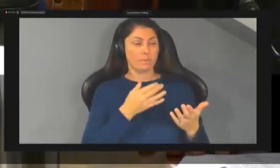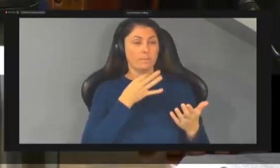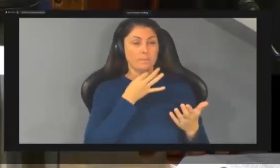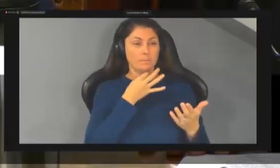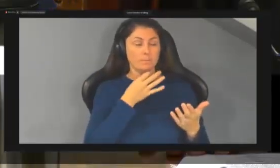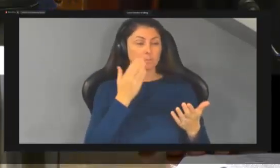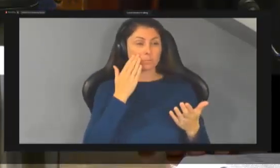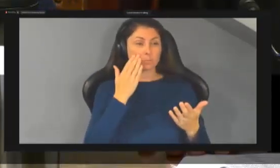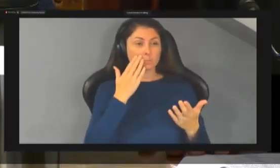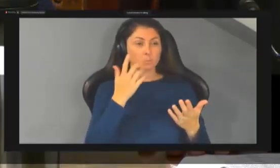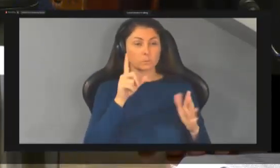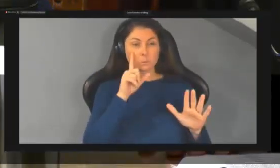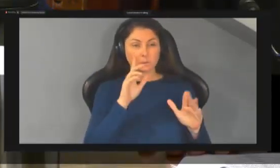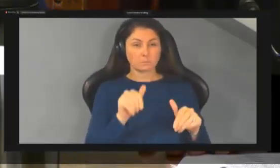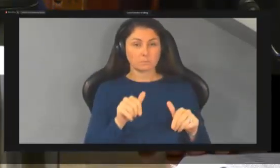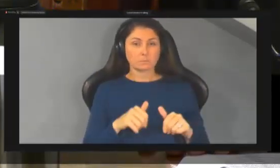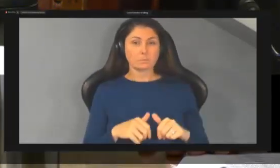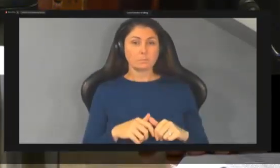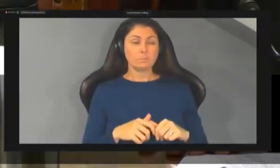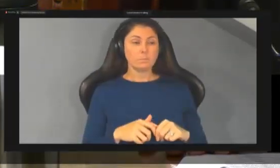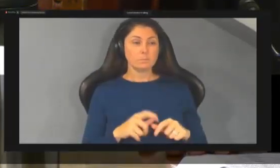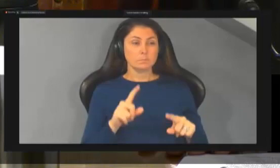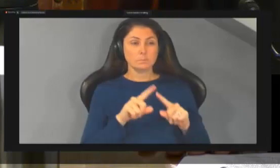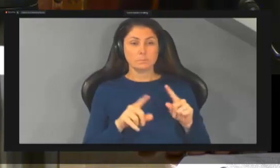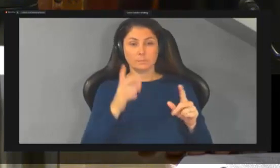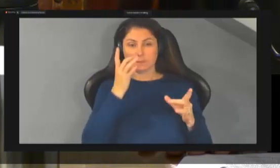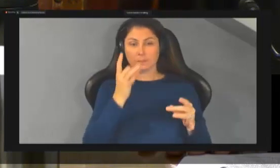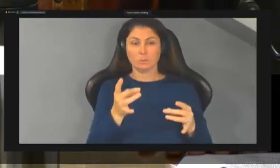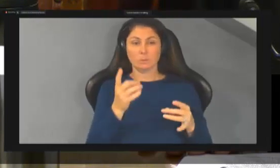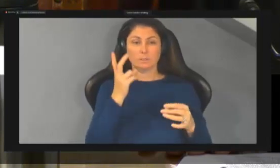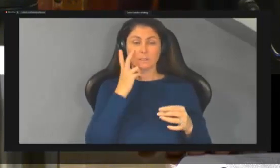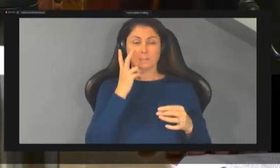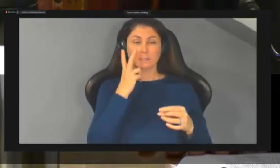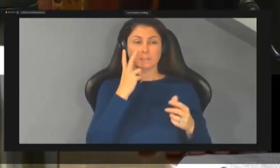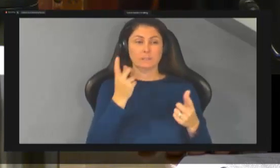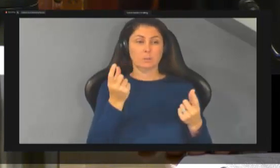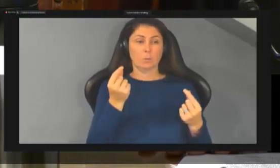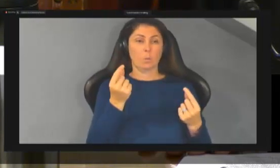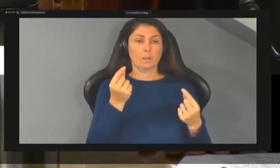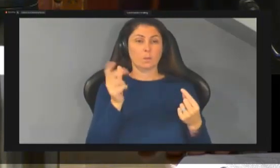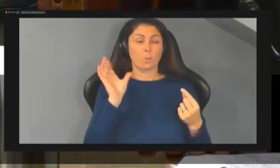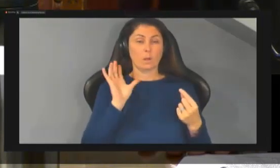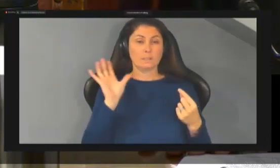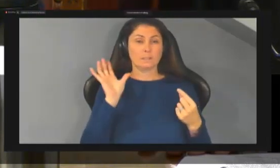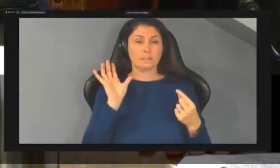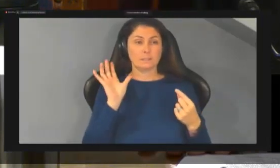to expect. Yeah. But it is interesting just to see what was,